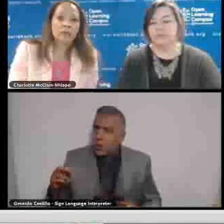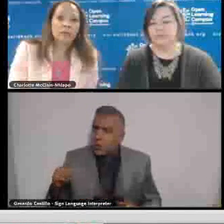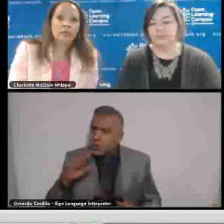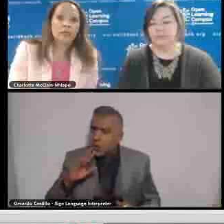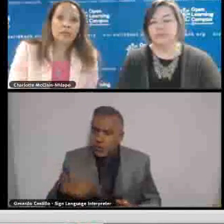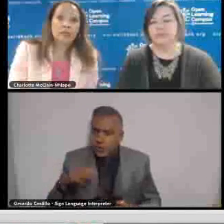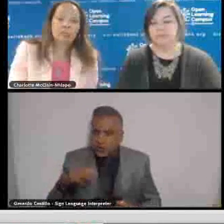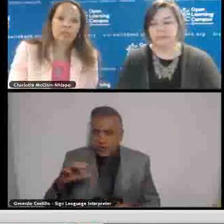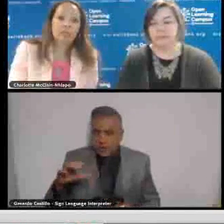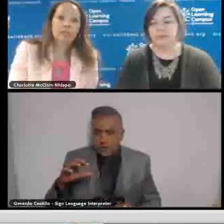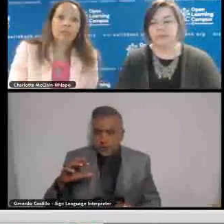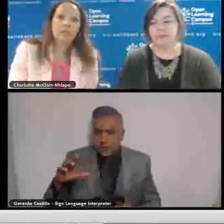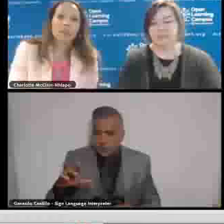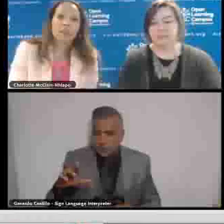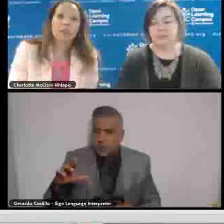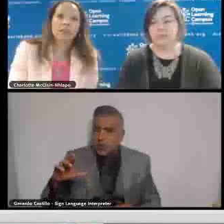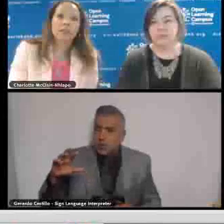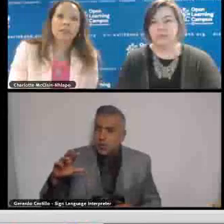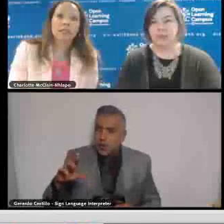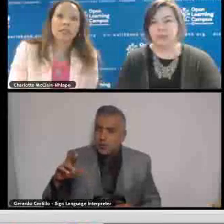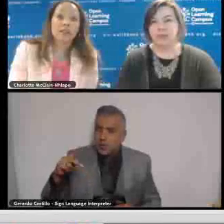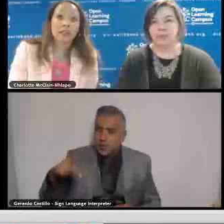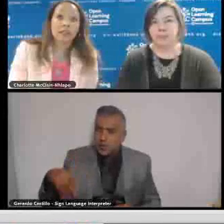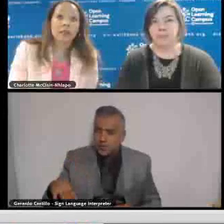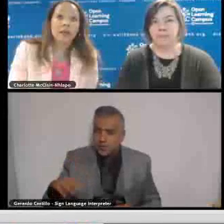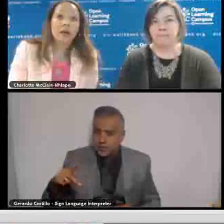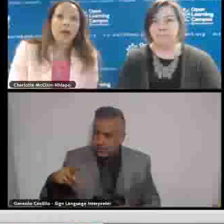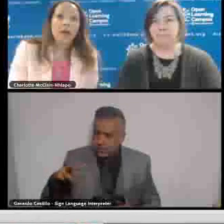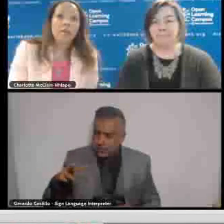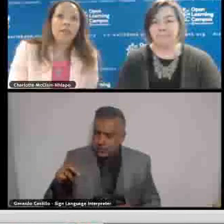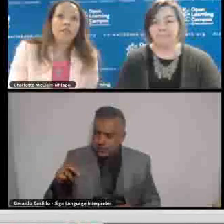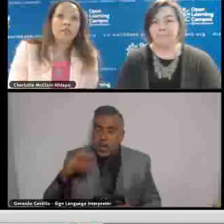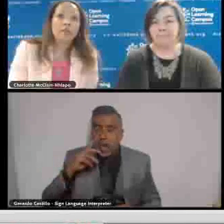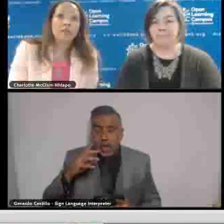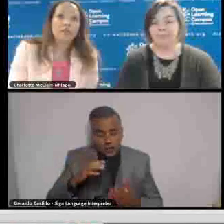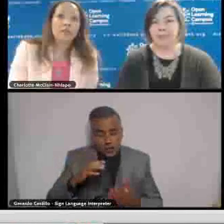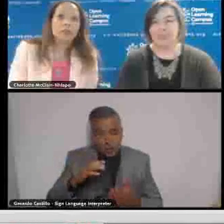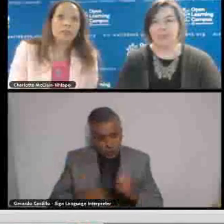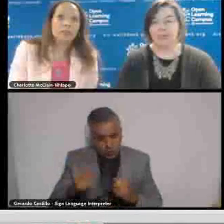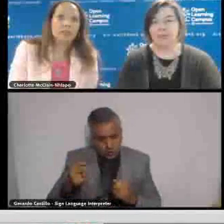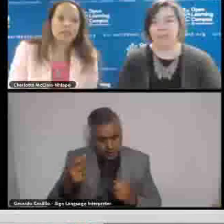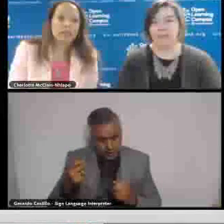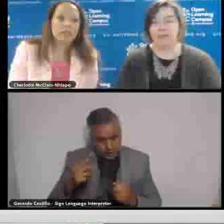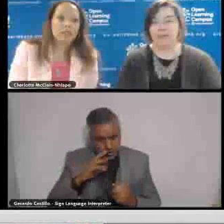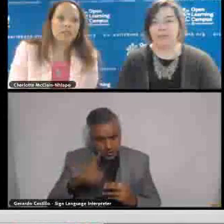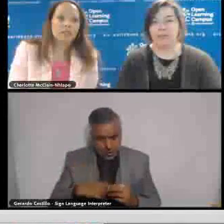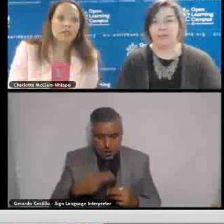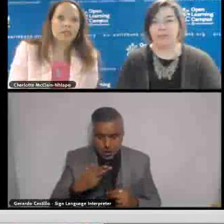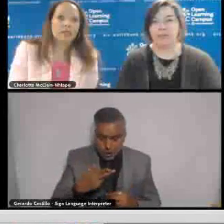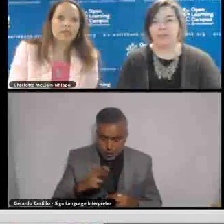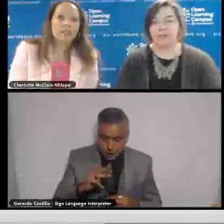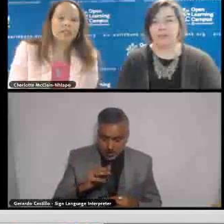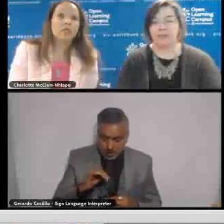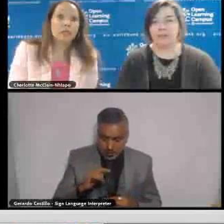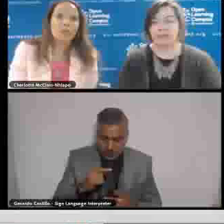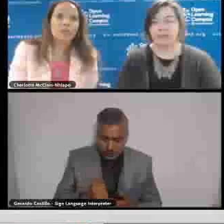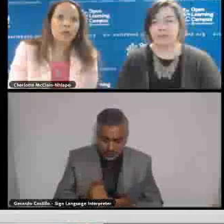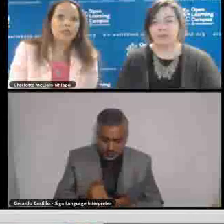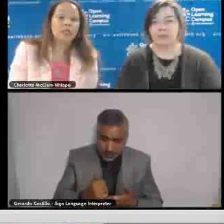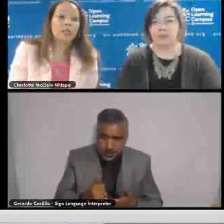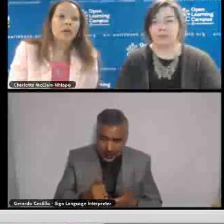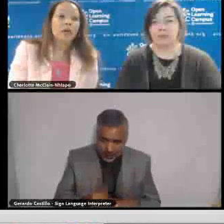with Disabilities, and in particular Article 11, that speaks to humanitarian assistance, is really